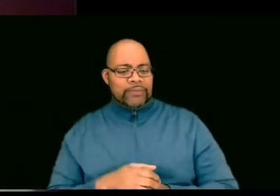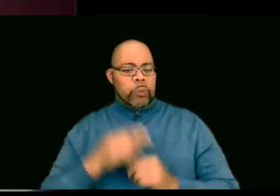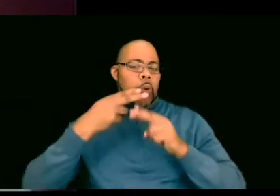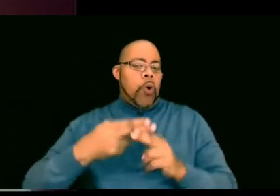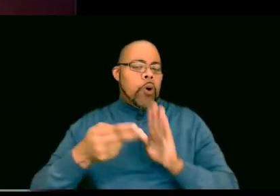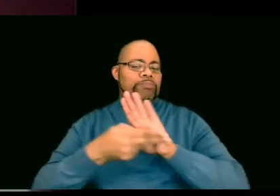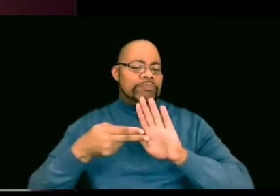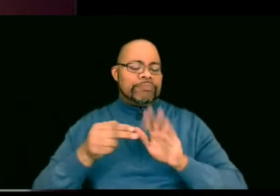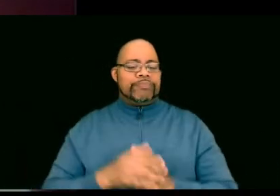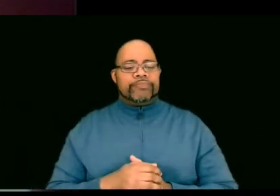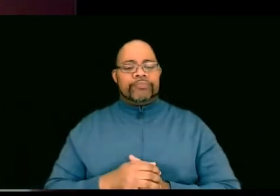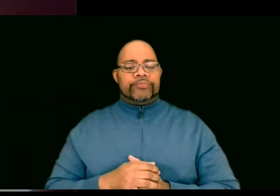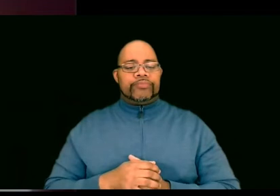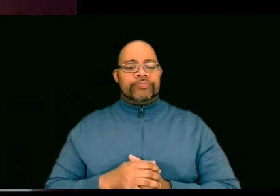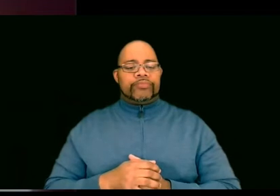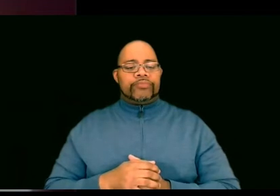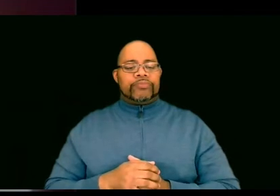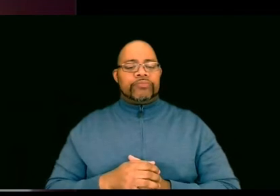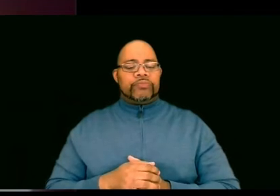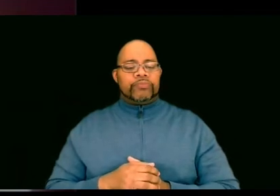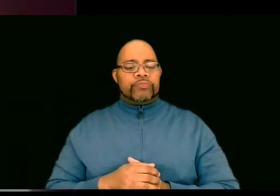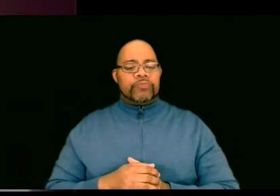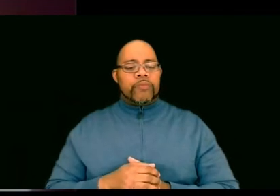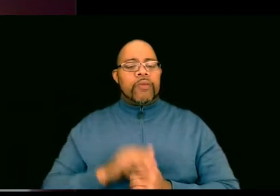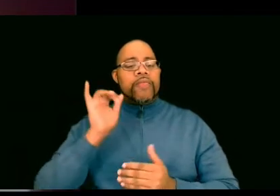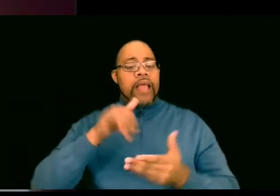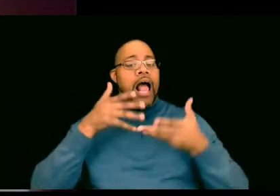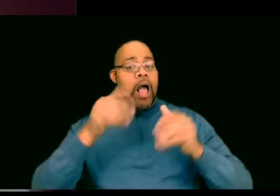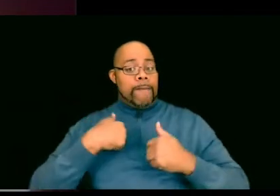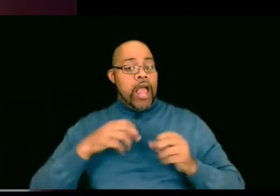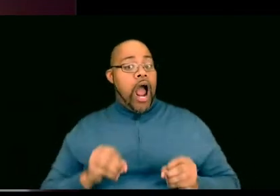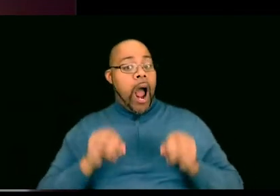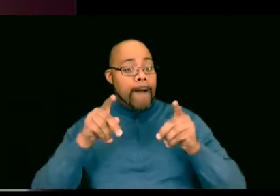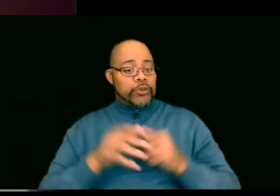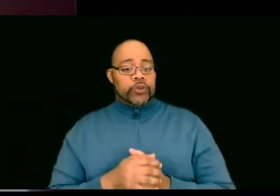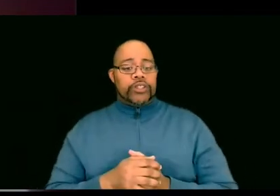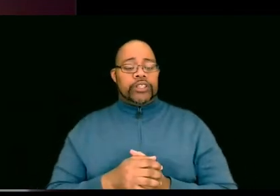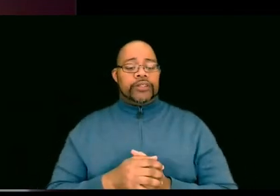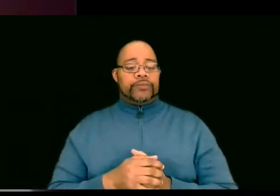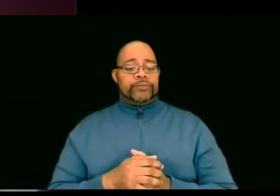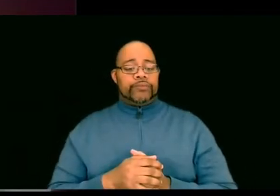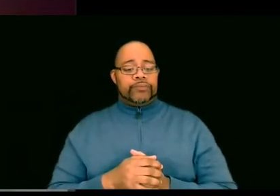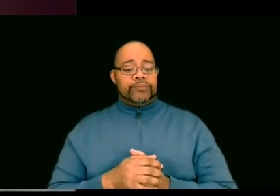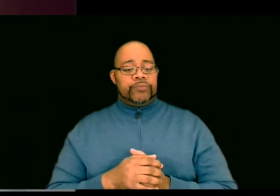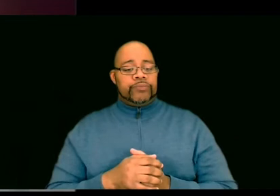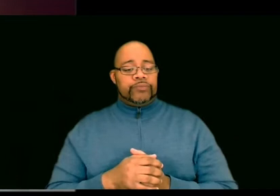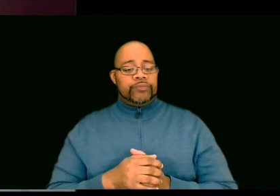experiment. And so at any rate, it afforded me the opportunity